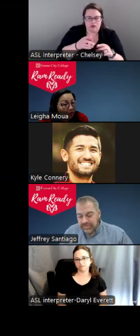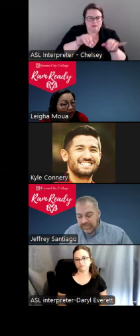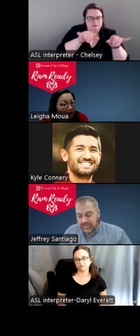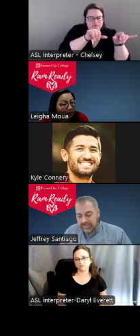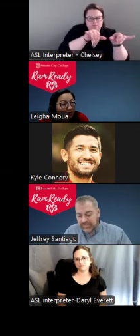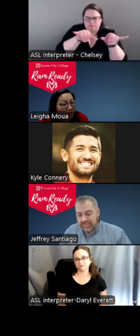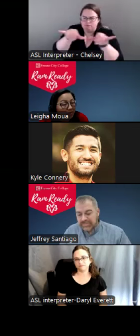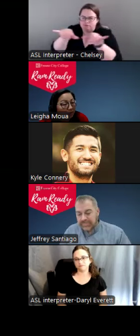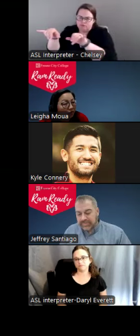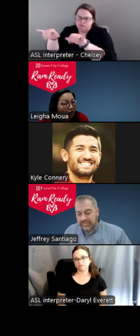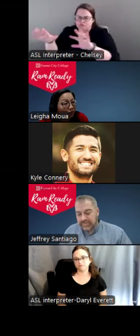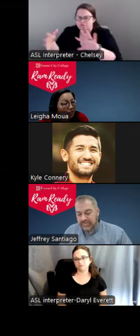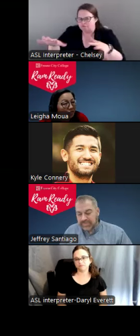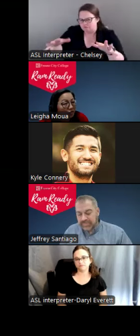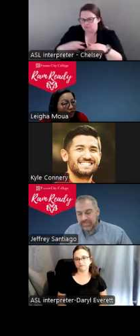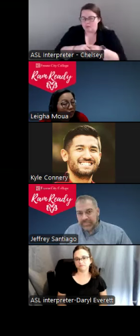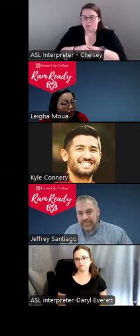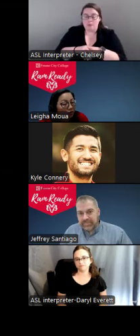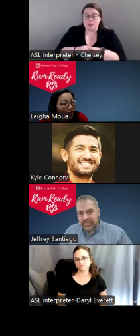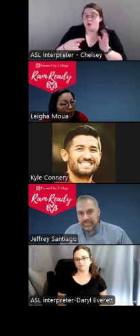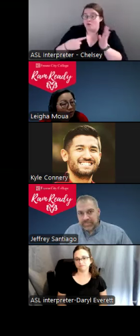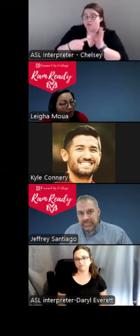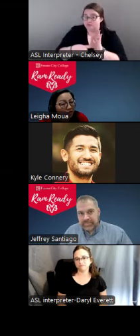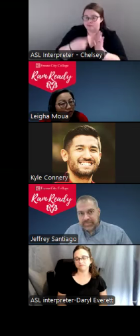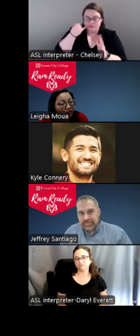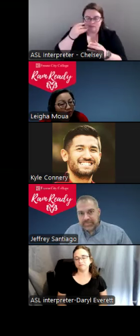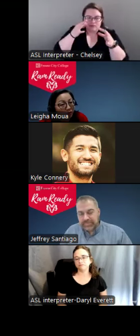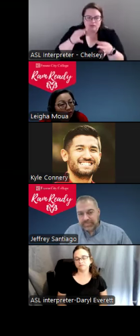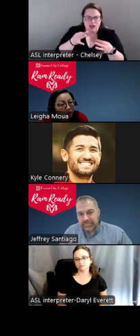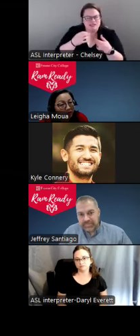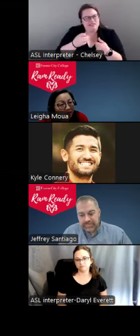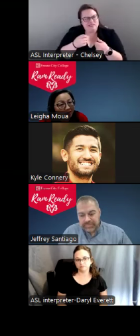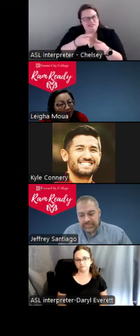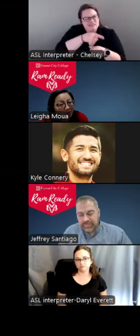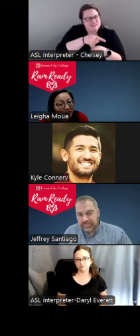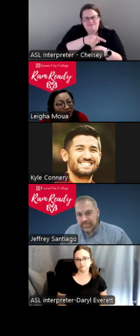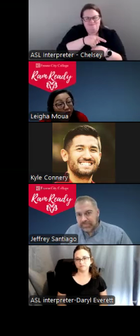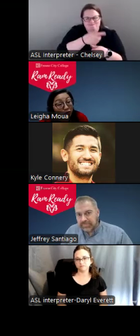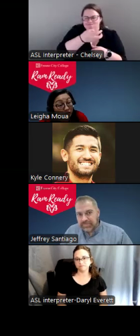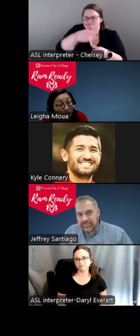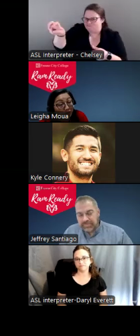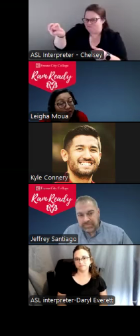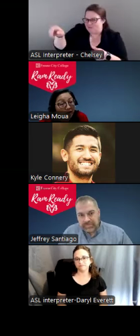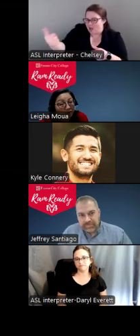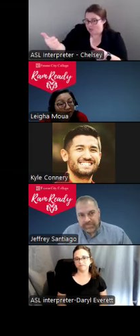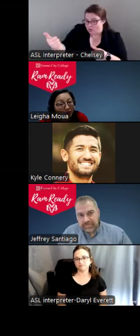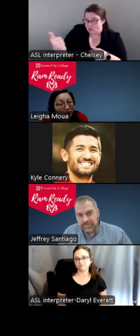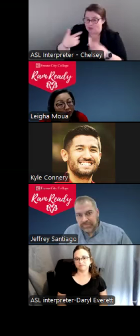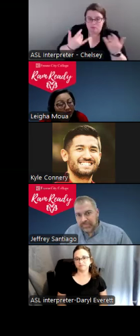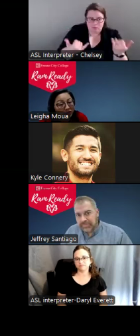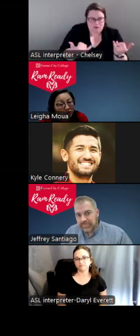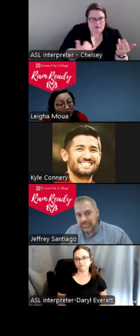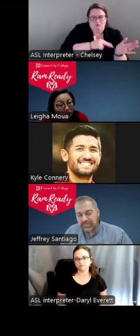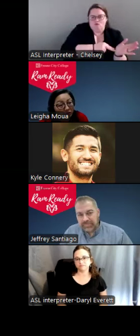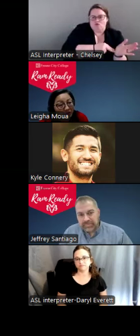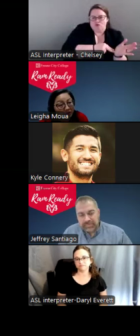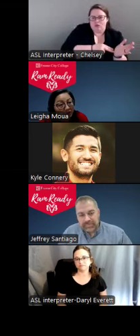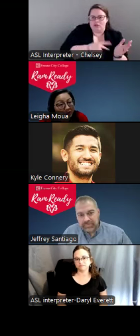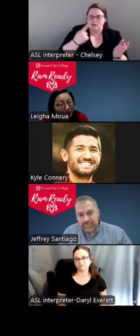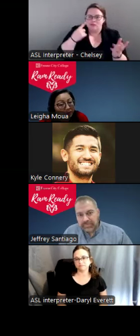so if, like, for example, if you wanted to change your career option later in the future, and let's say you're nursing right now and you're really interested